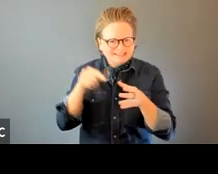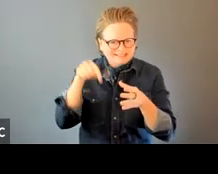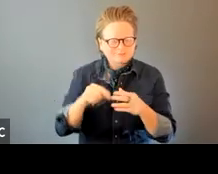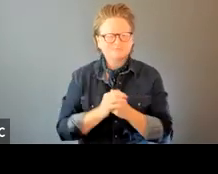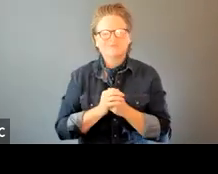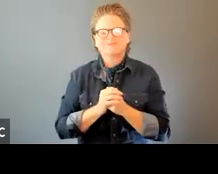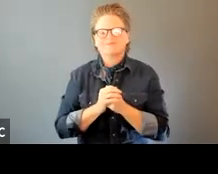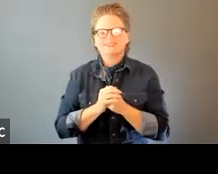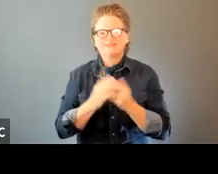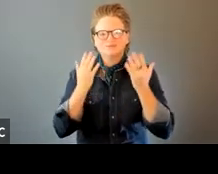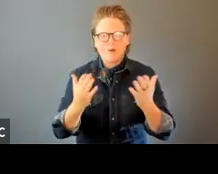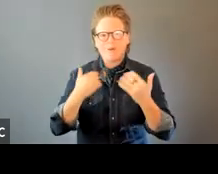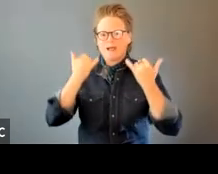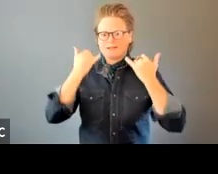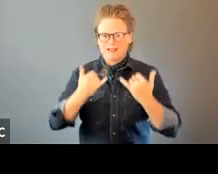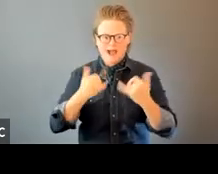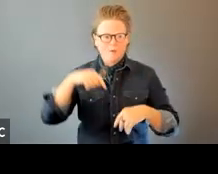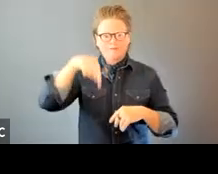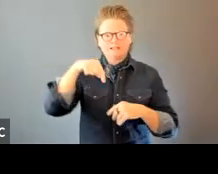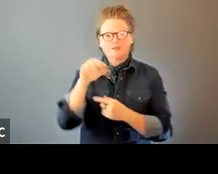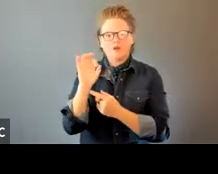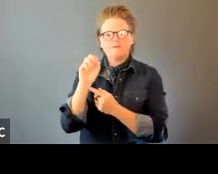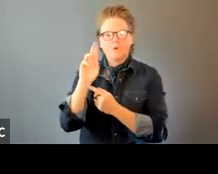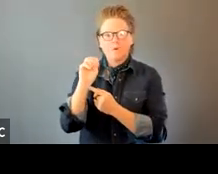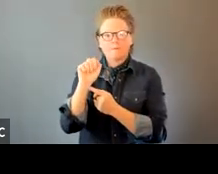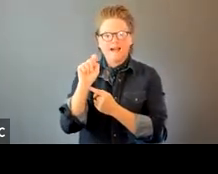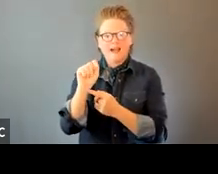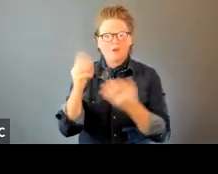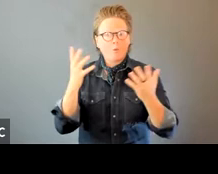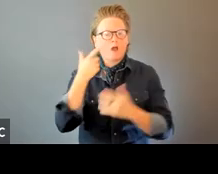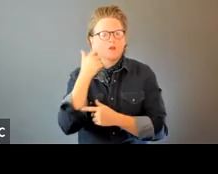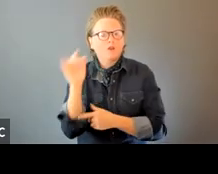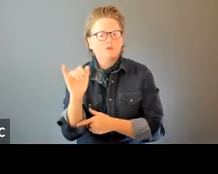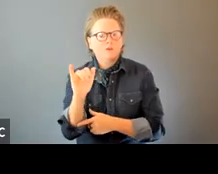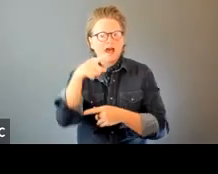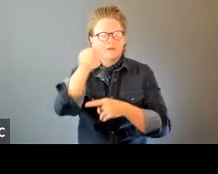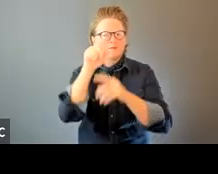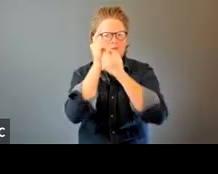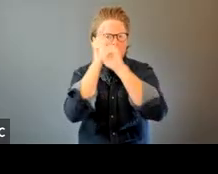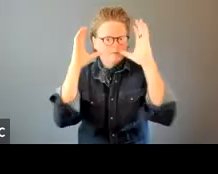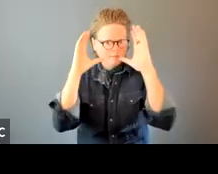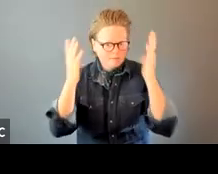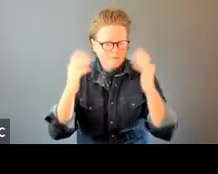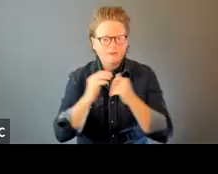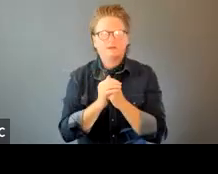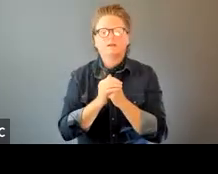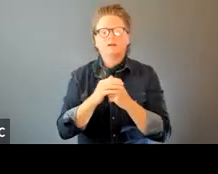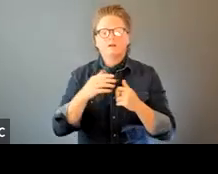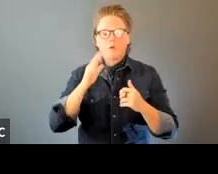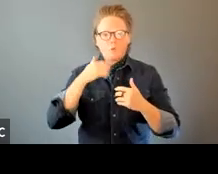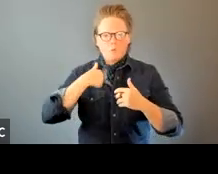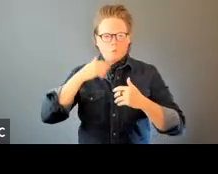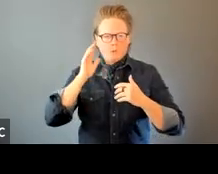one for our own deaf community. So now this format is going